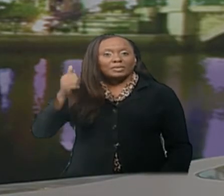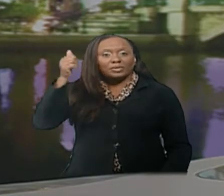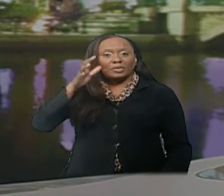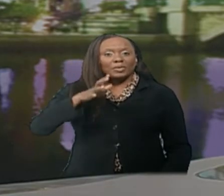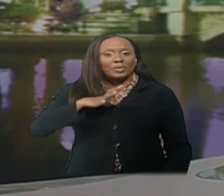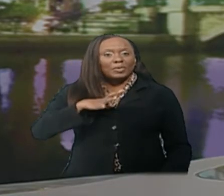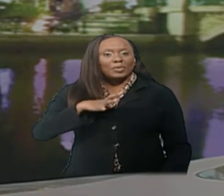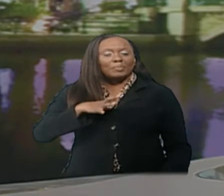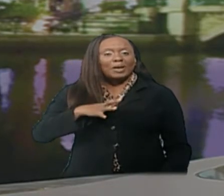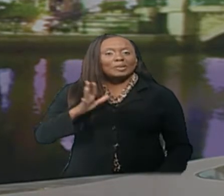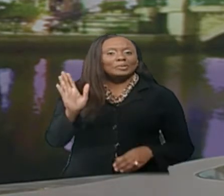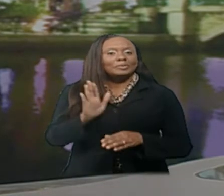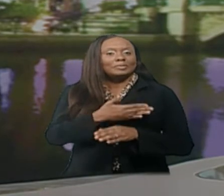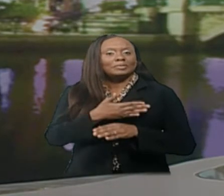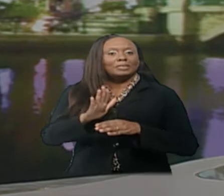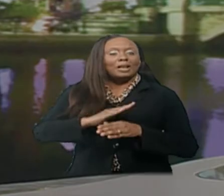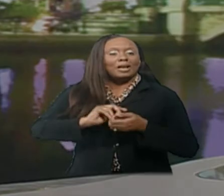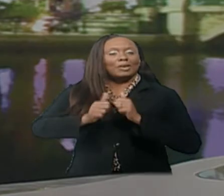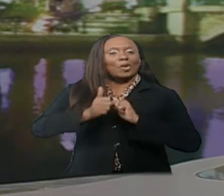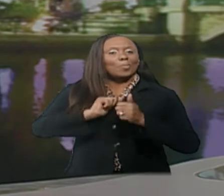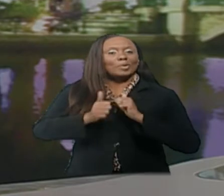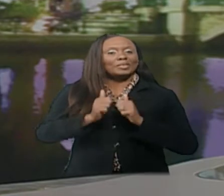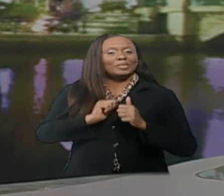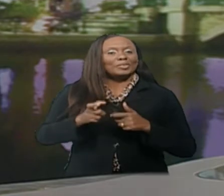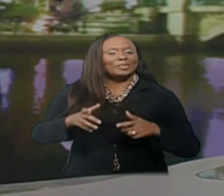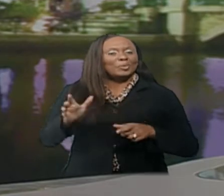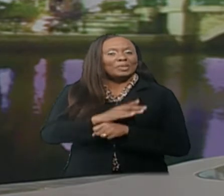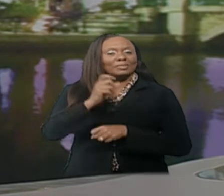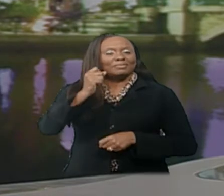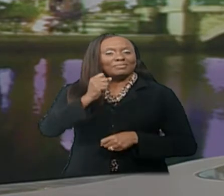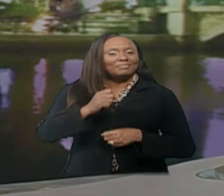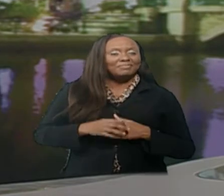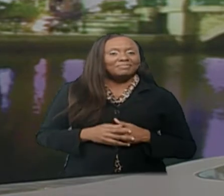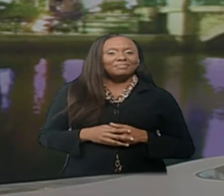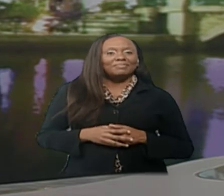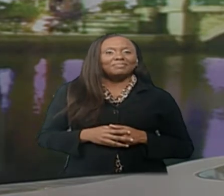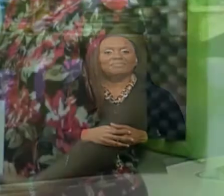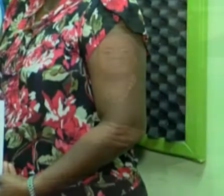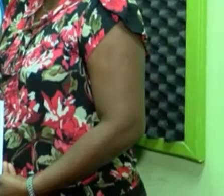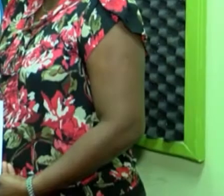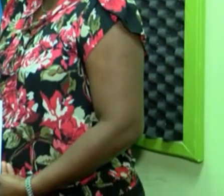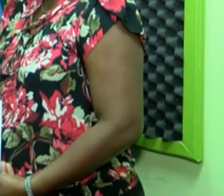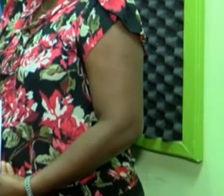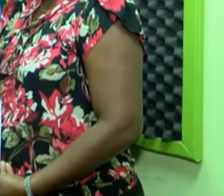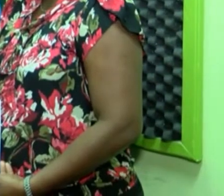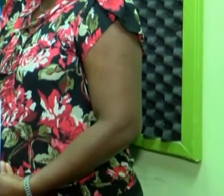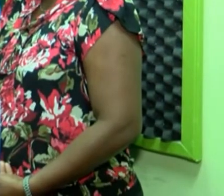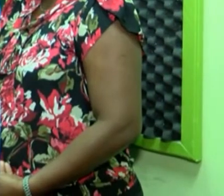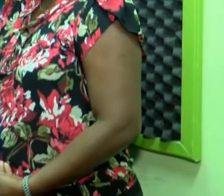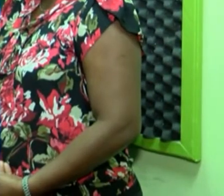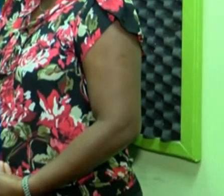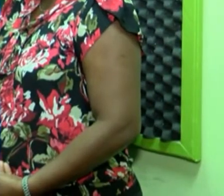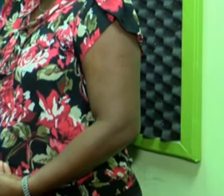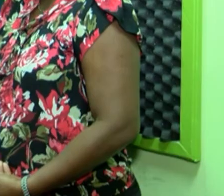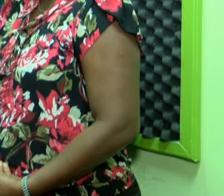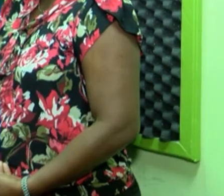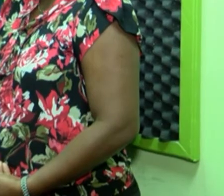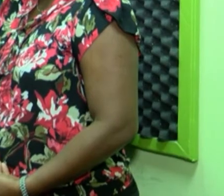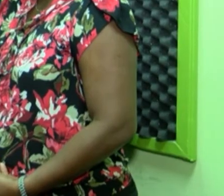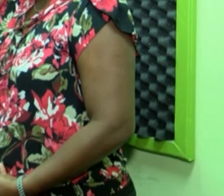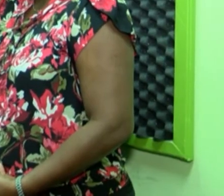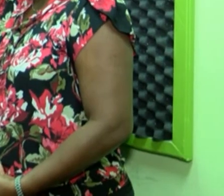condition. Well, support for a recent suggestion that charities in Barbados need to be better regulated. Speaking during the first